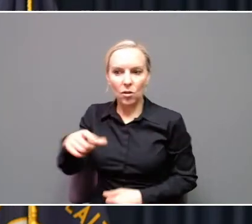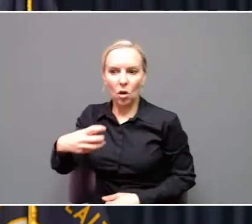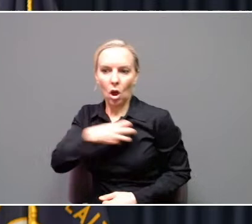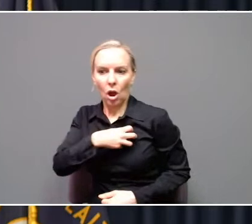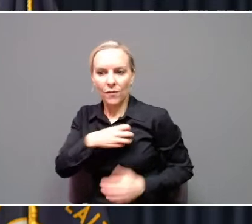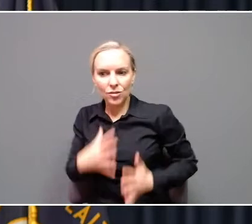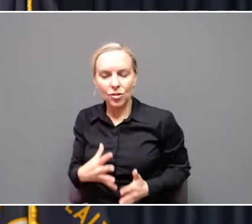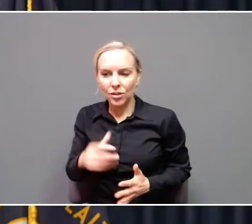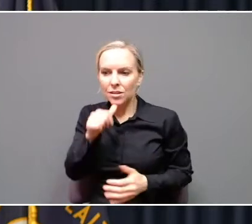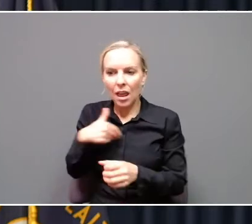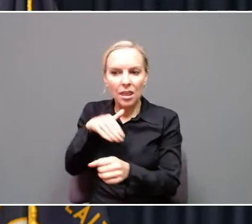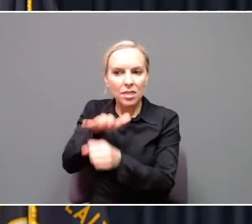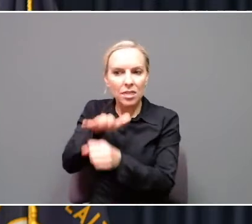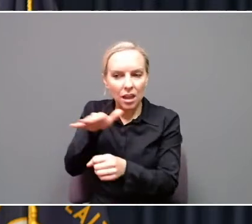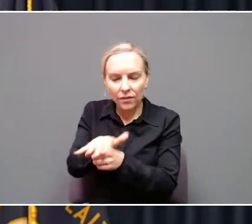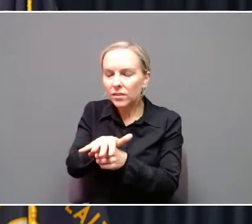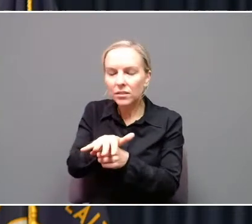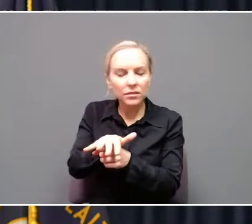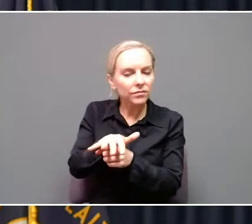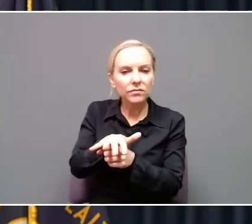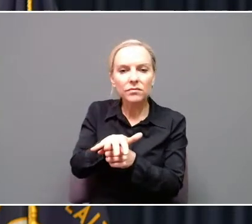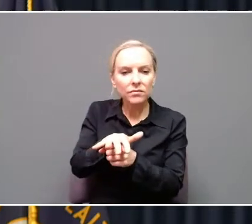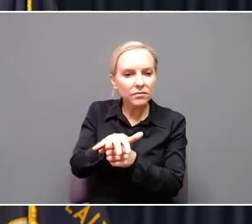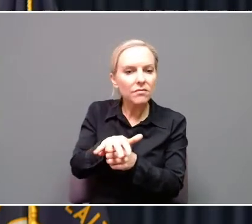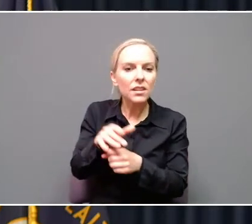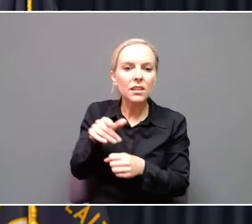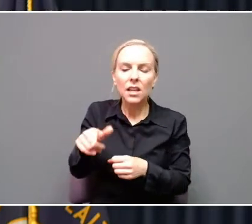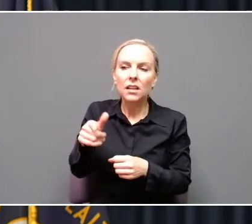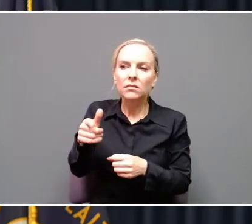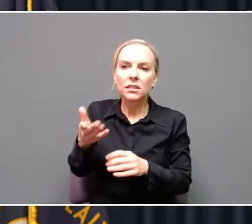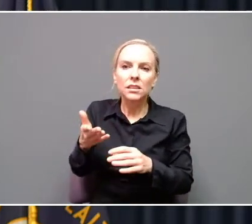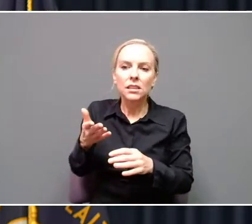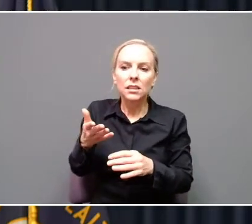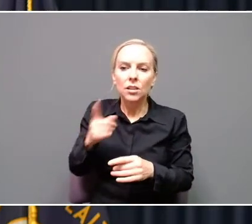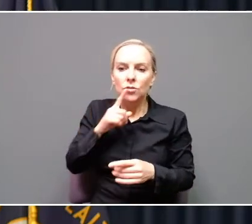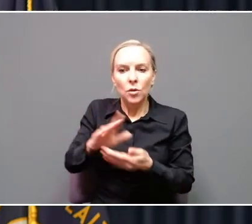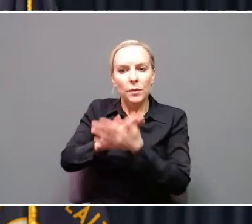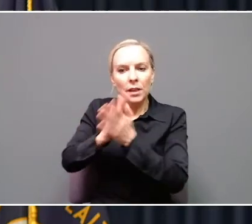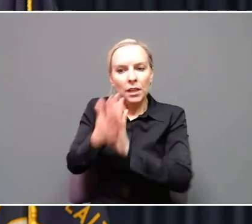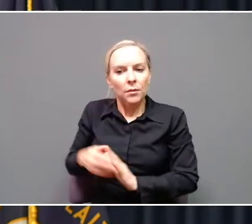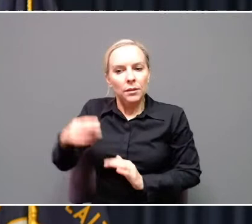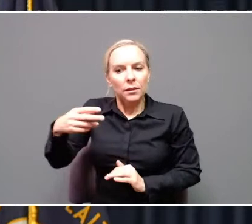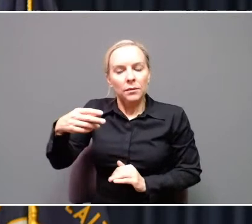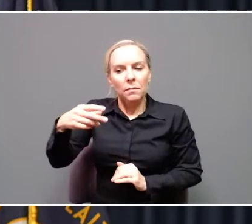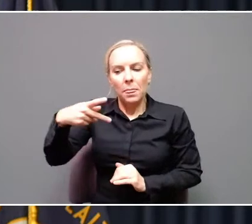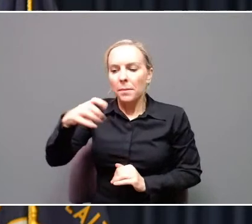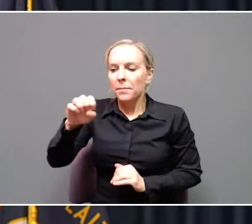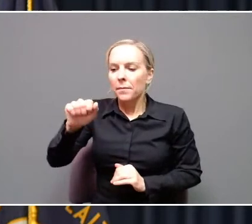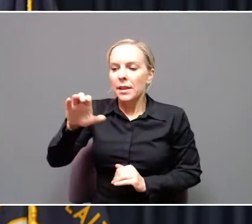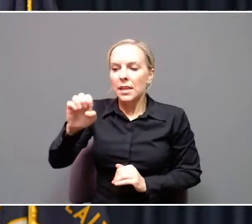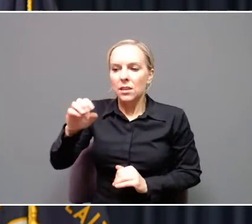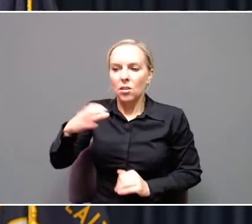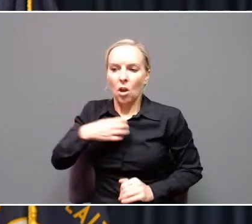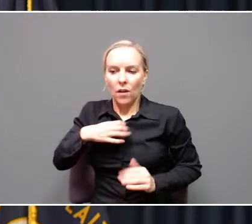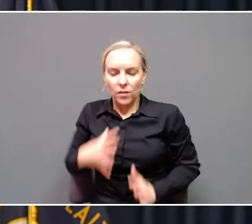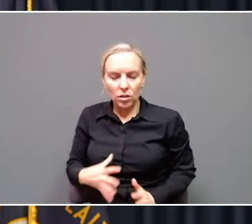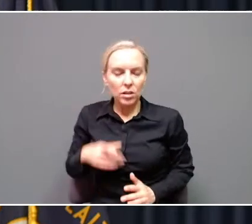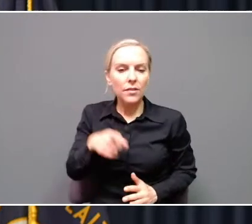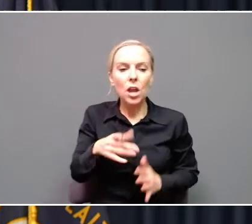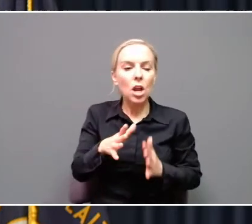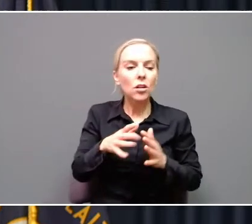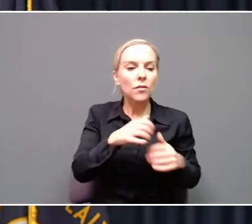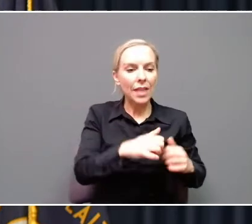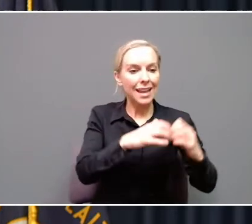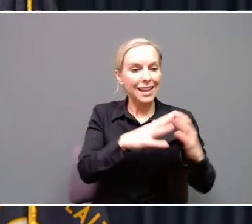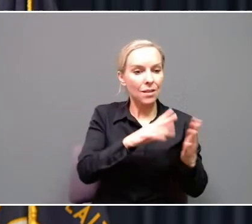people ultimately submitting applications to be peace officers. The Military to Law Enforcement initiative is truly great for our